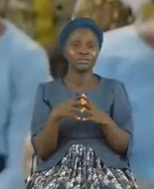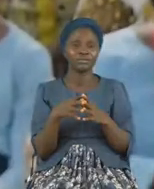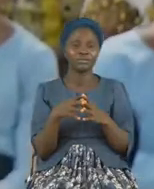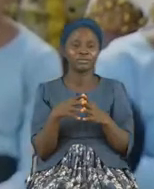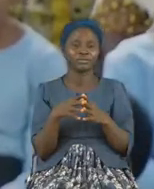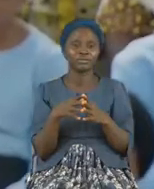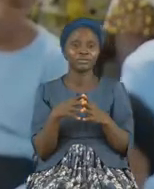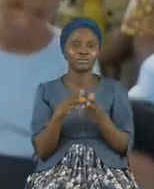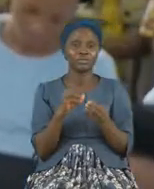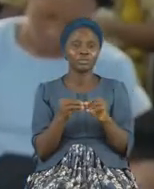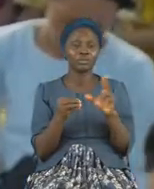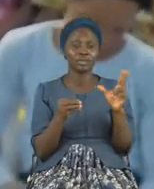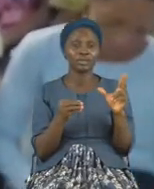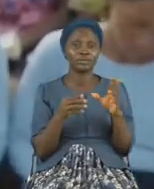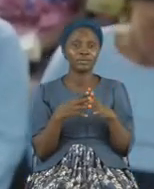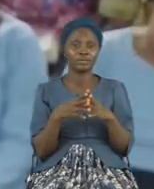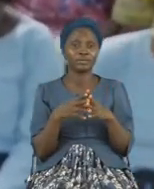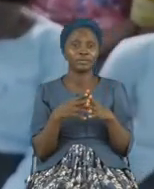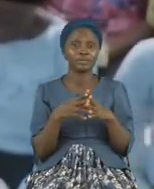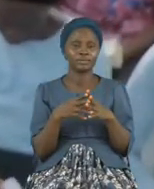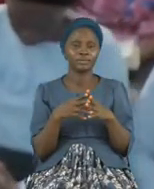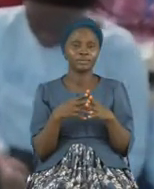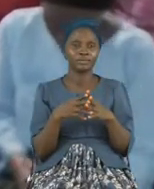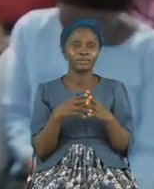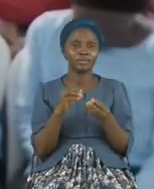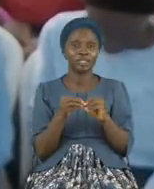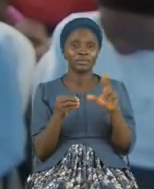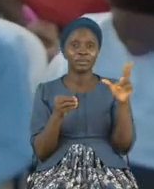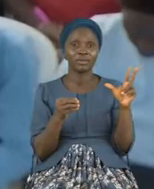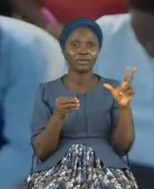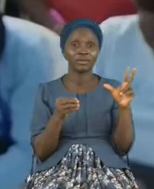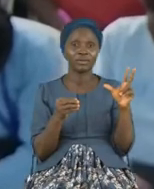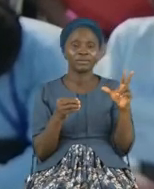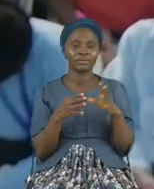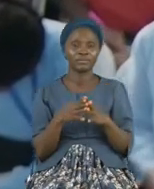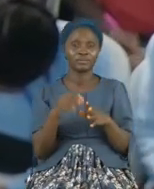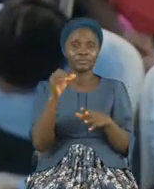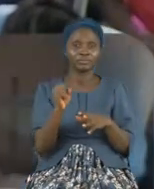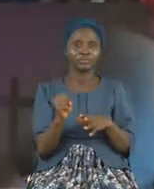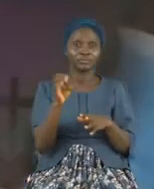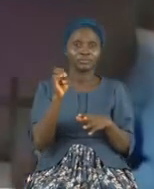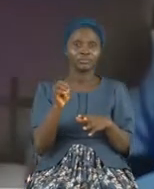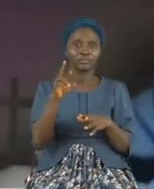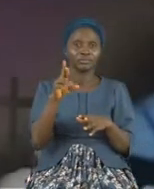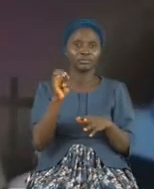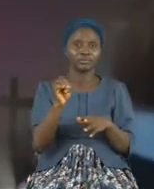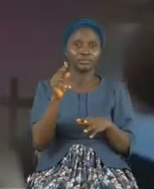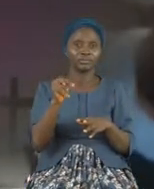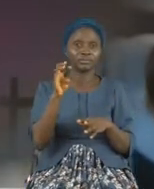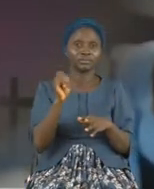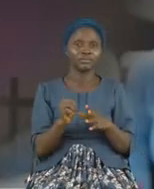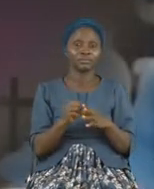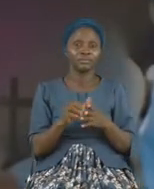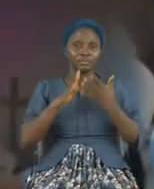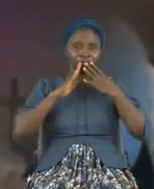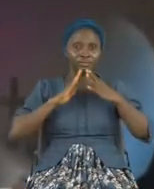Number three there. Number three, serene conscience. Not